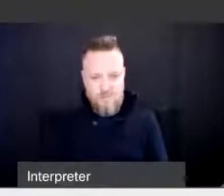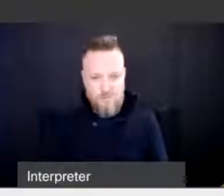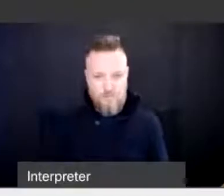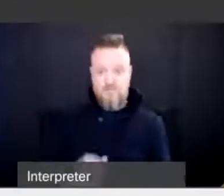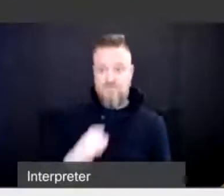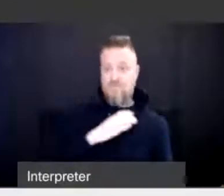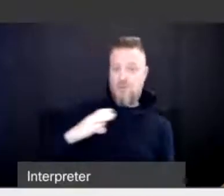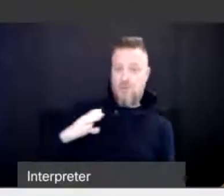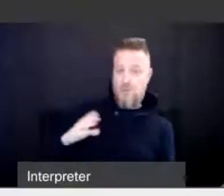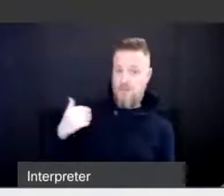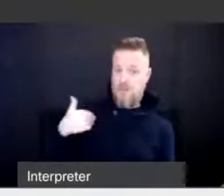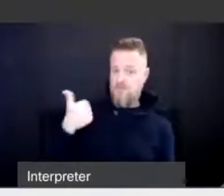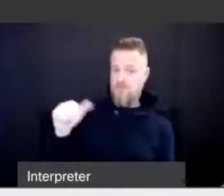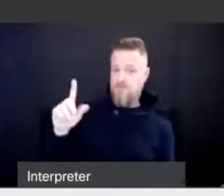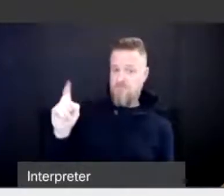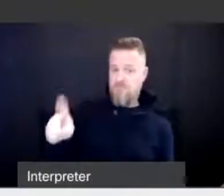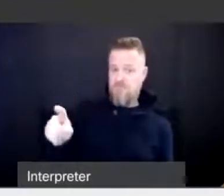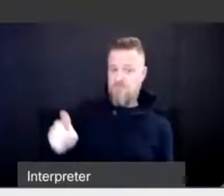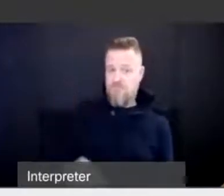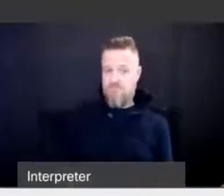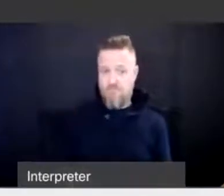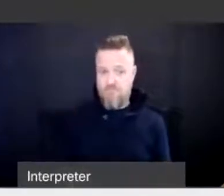Committee, are there any questions?